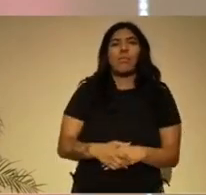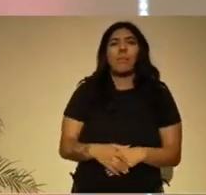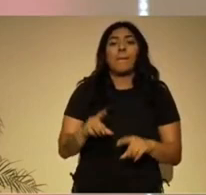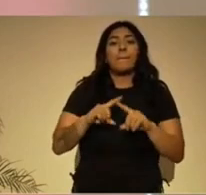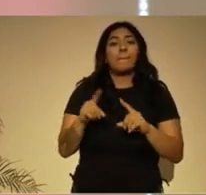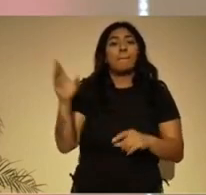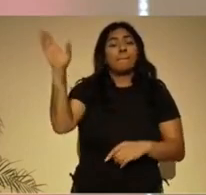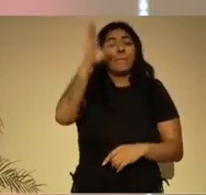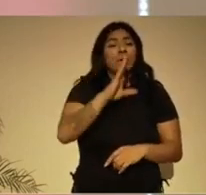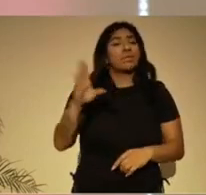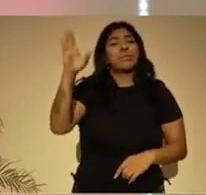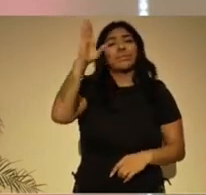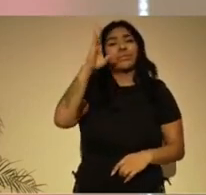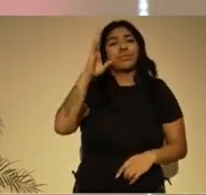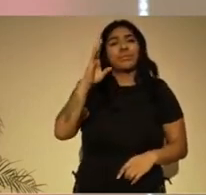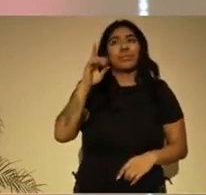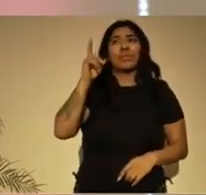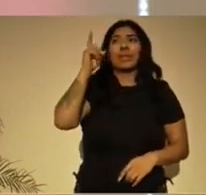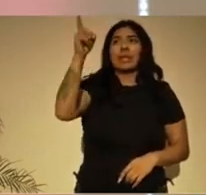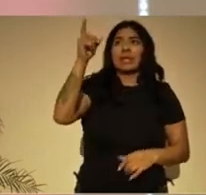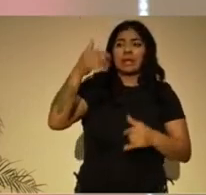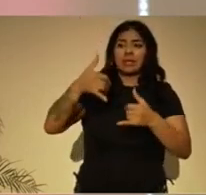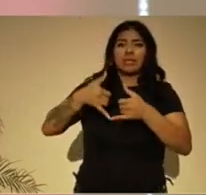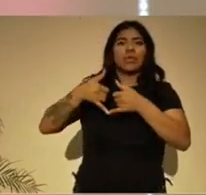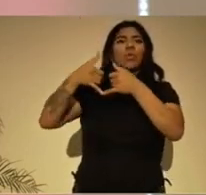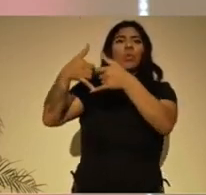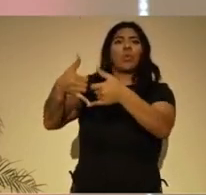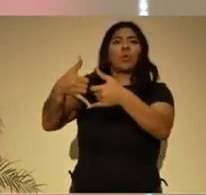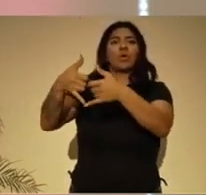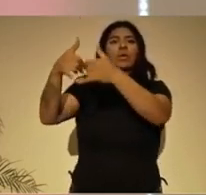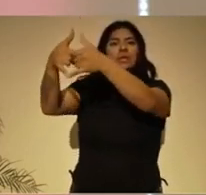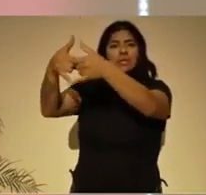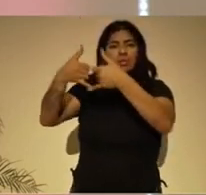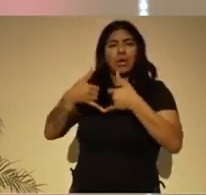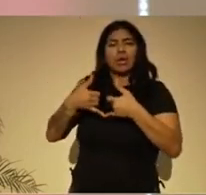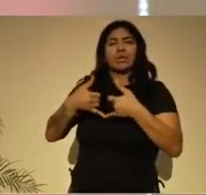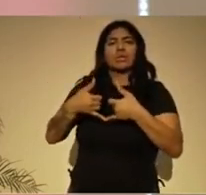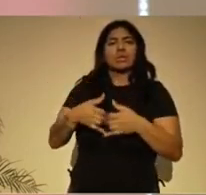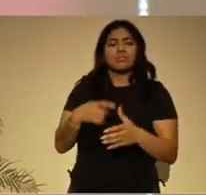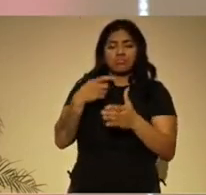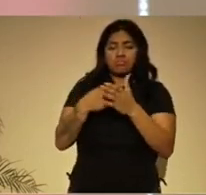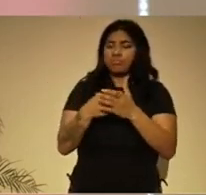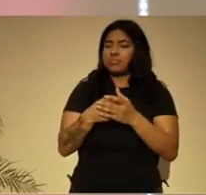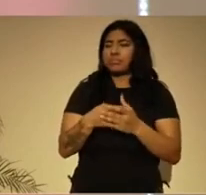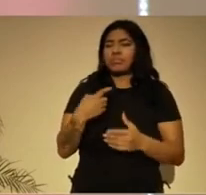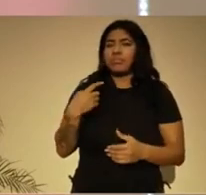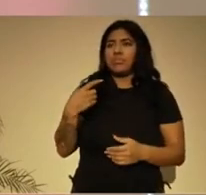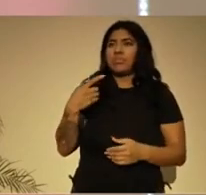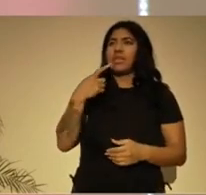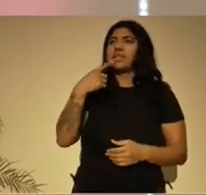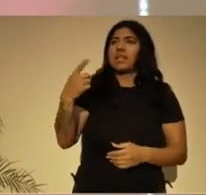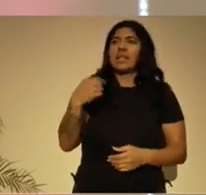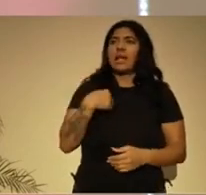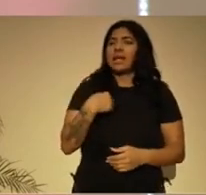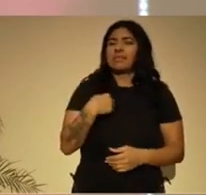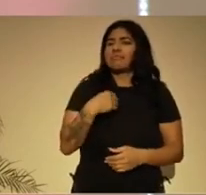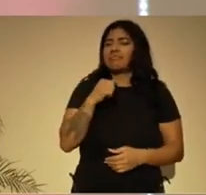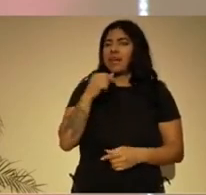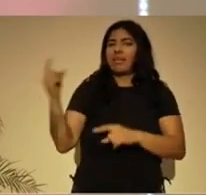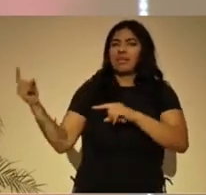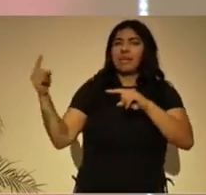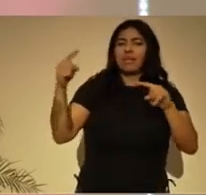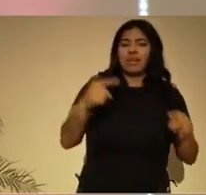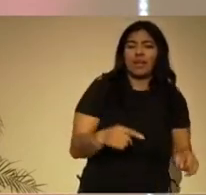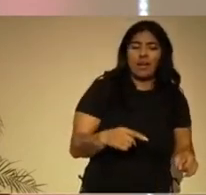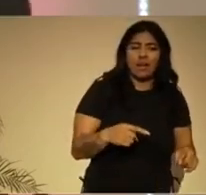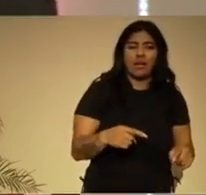But God, he is a reward. He is the prize. He says, I didn't come to condemn the world.